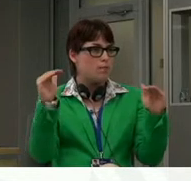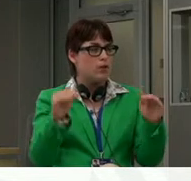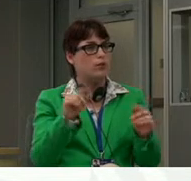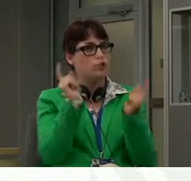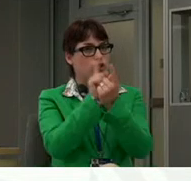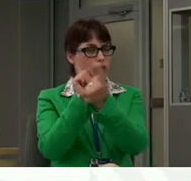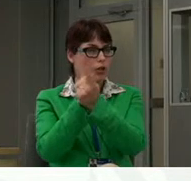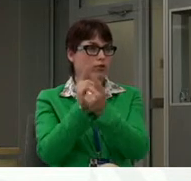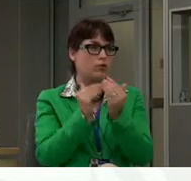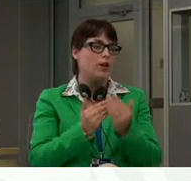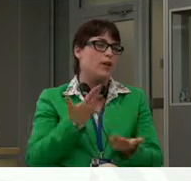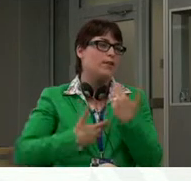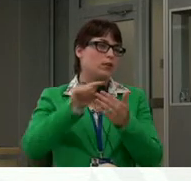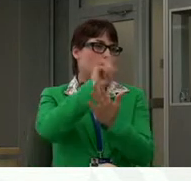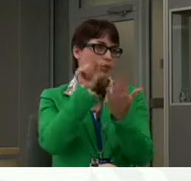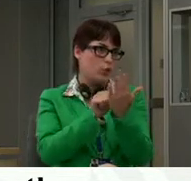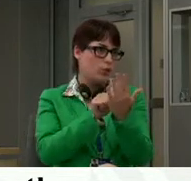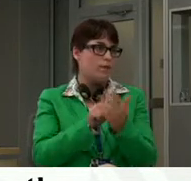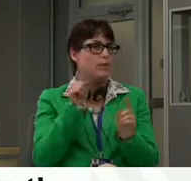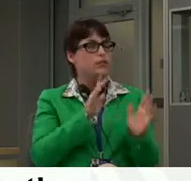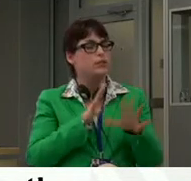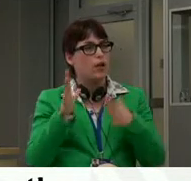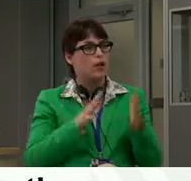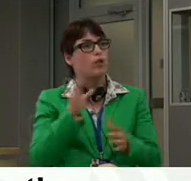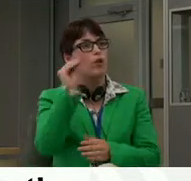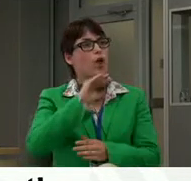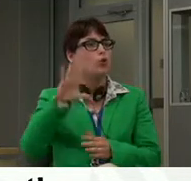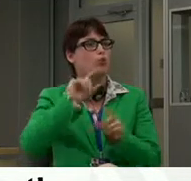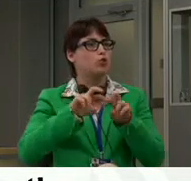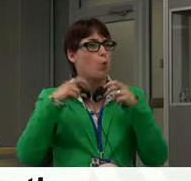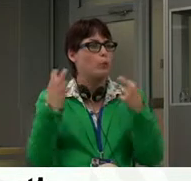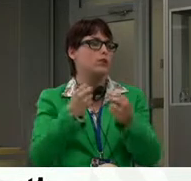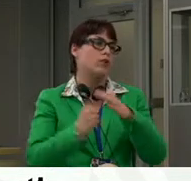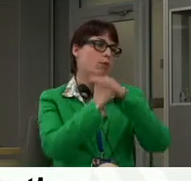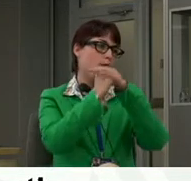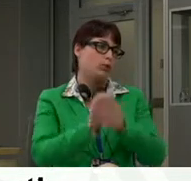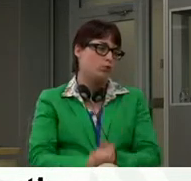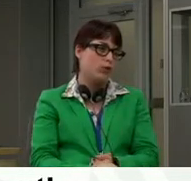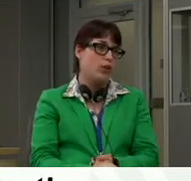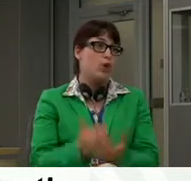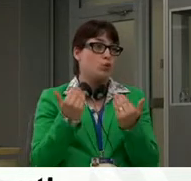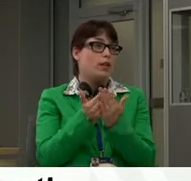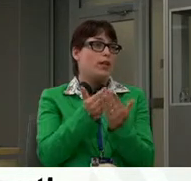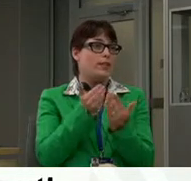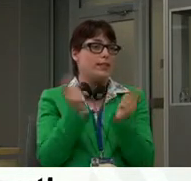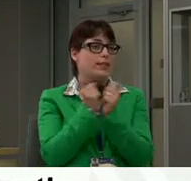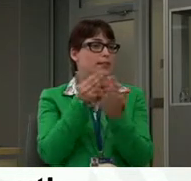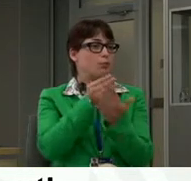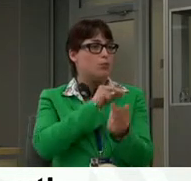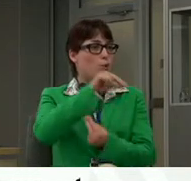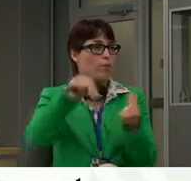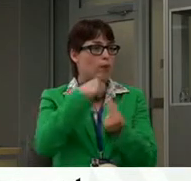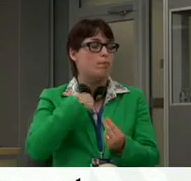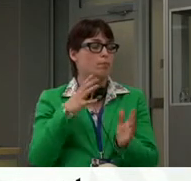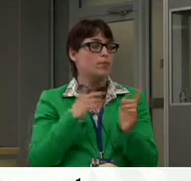high-level meeting organized by the Latvian presidency on the disability issues, prepared with the support of the